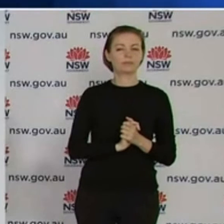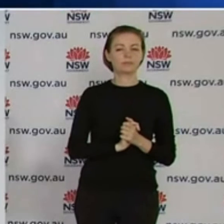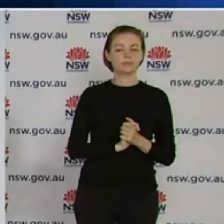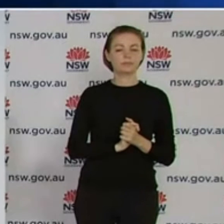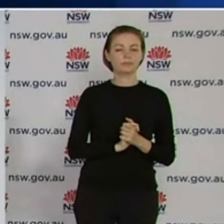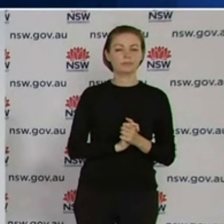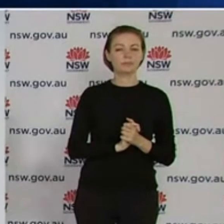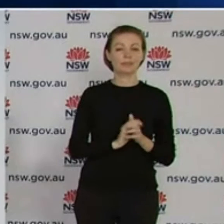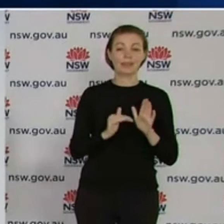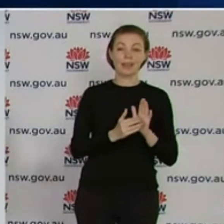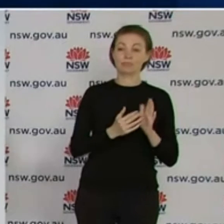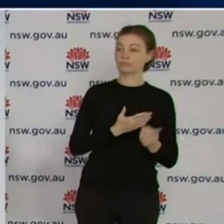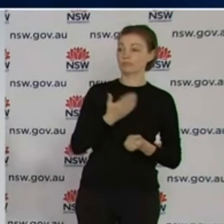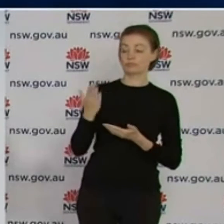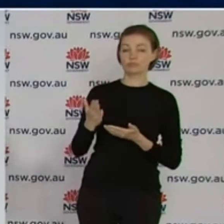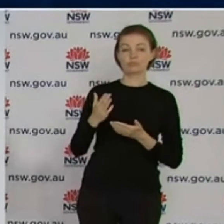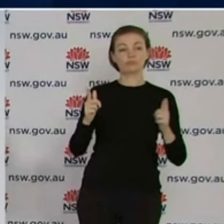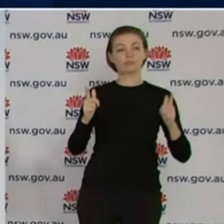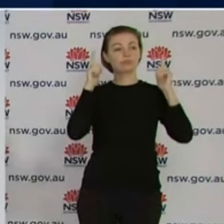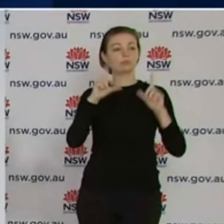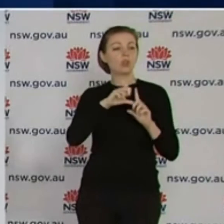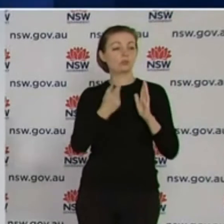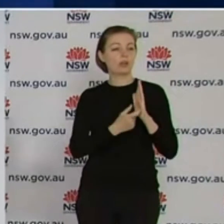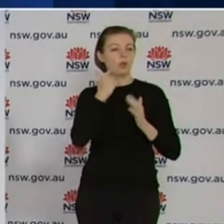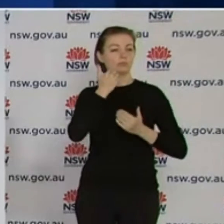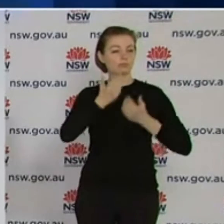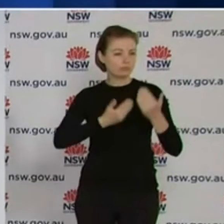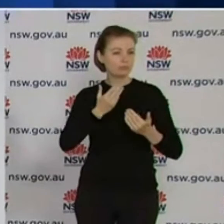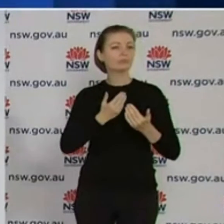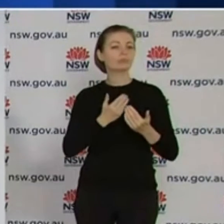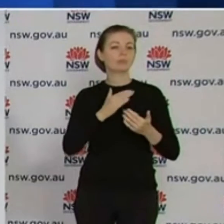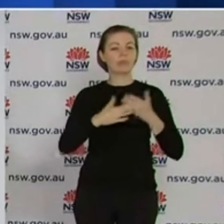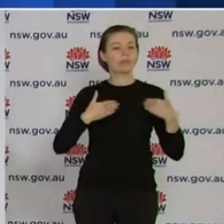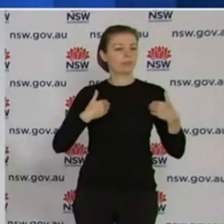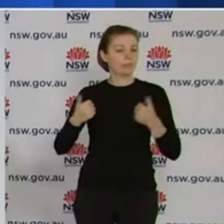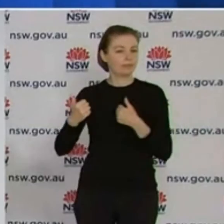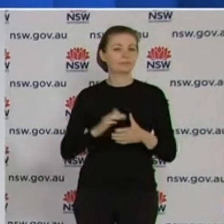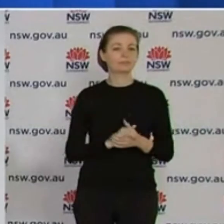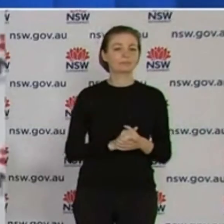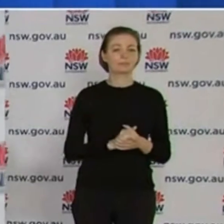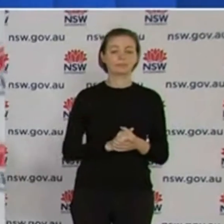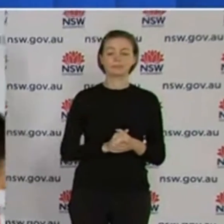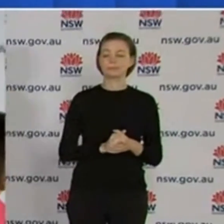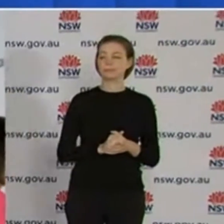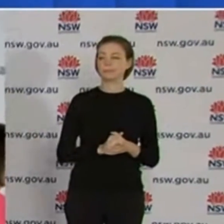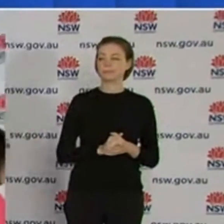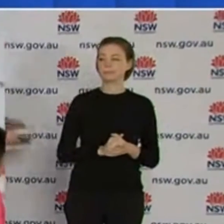as well. I'll now ask Dr McAnulty to provide his health advice, and then we will take your questions. Thank you.